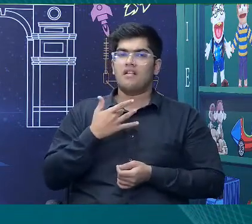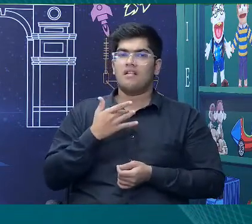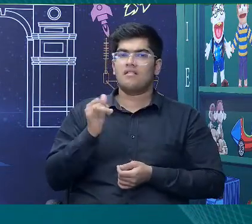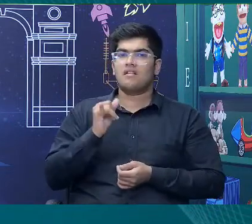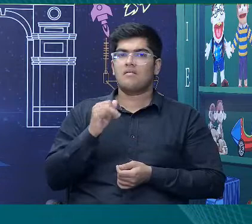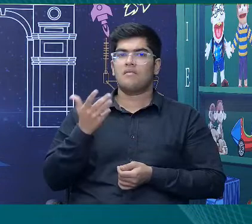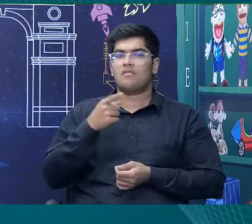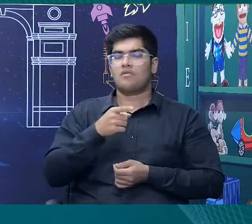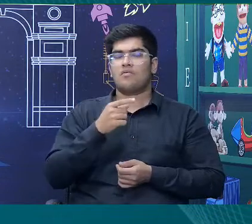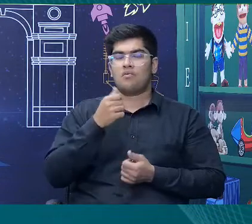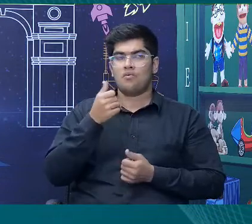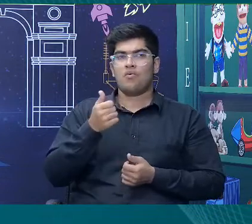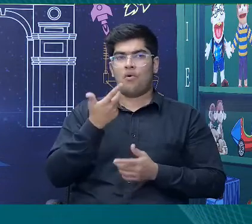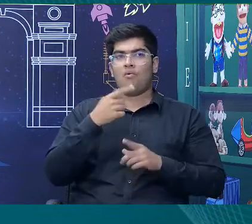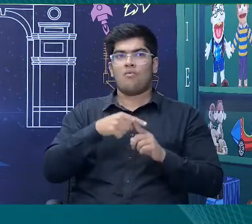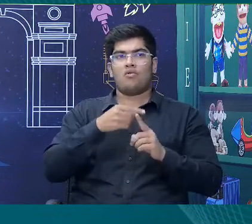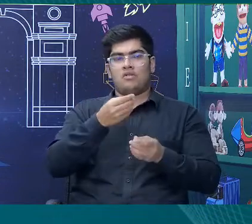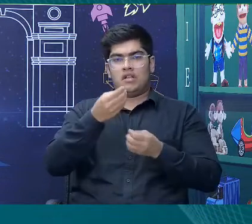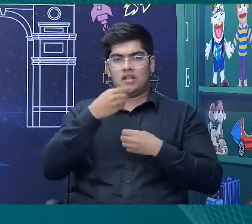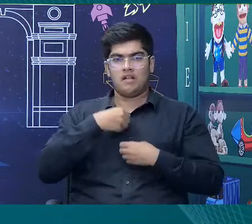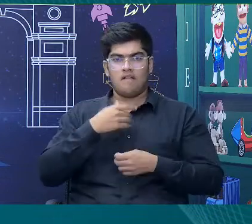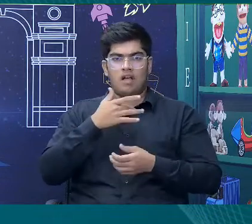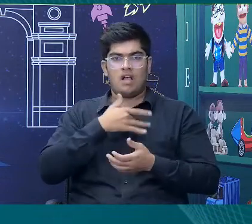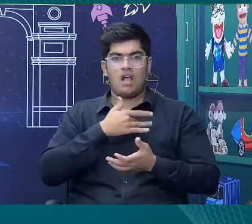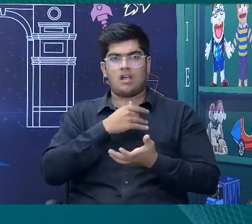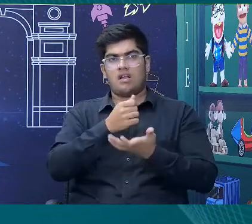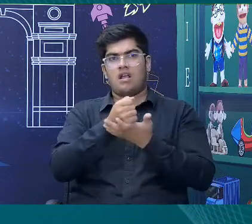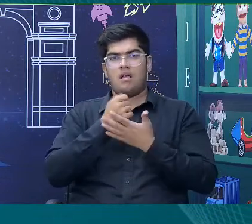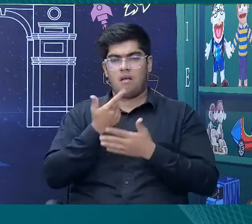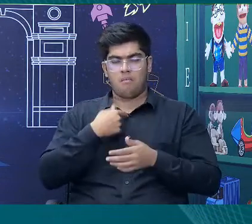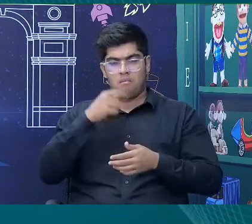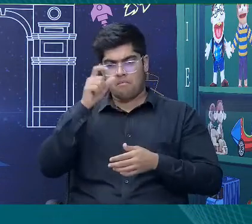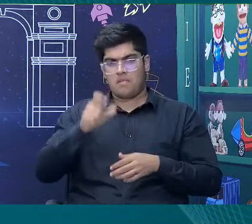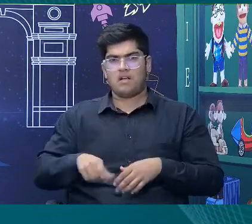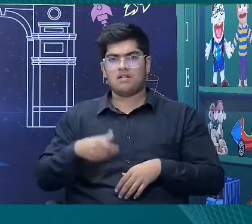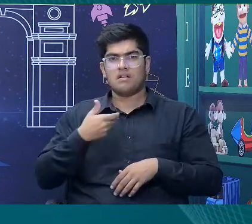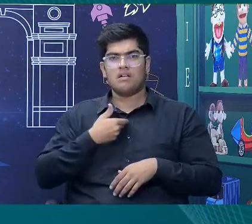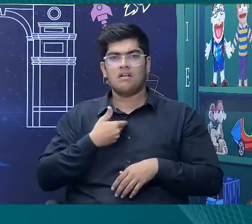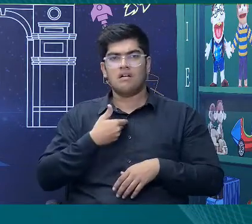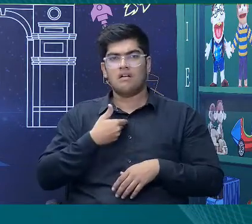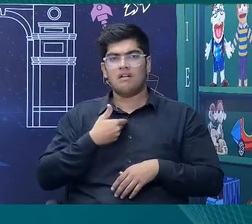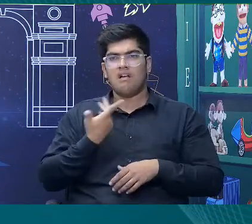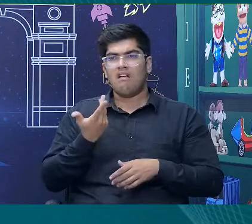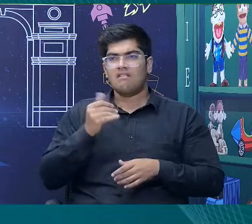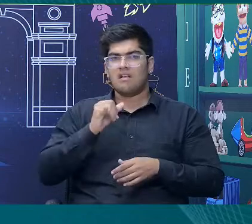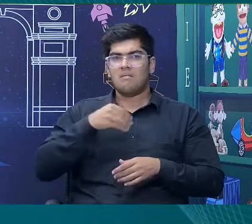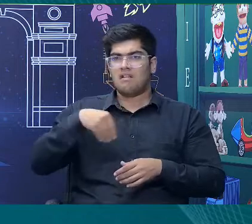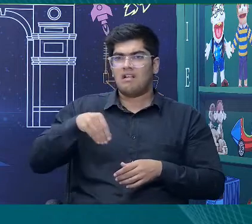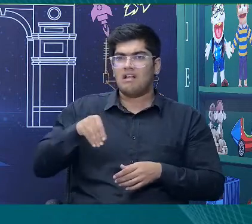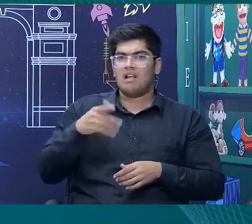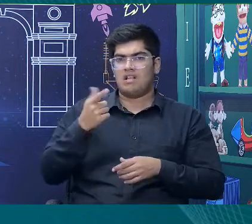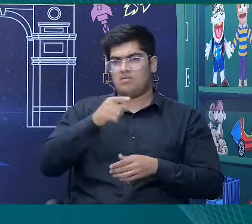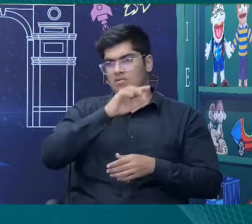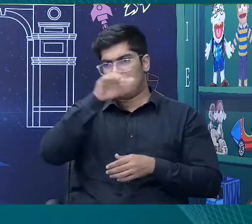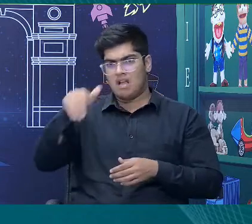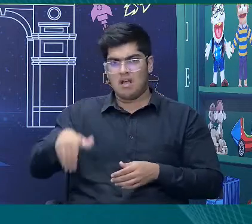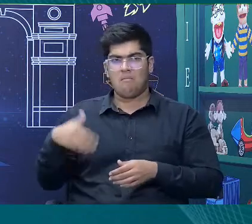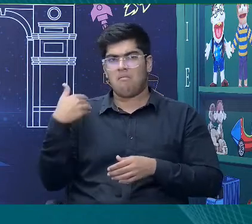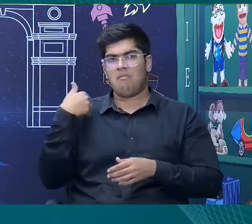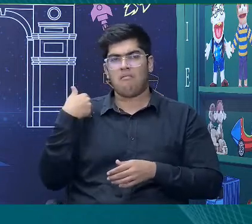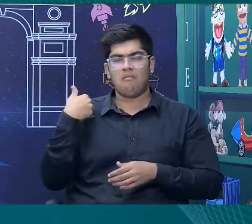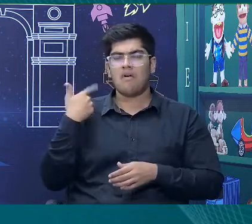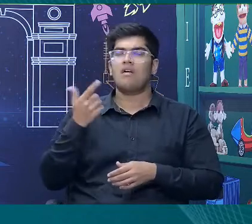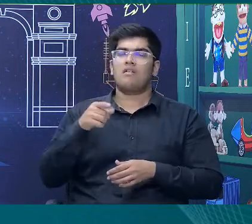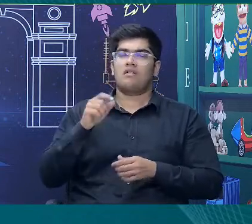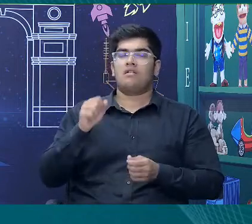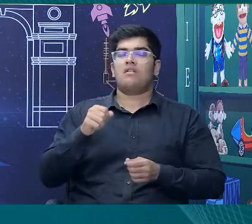this gesture, that he says, I did not know that you would bother with a person like me, miss. It's so kind of you to have come. So when, you know,